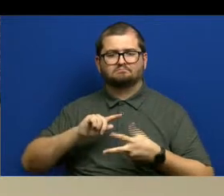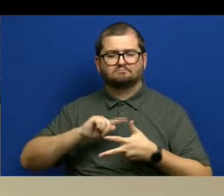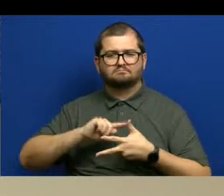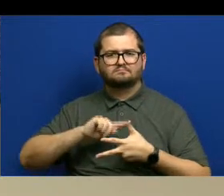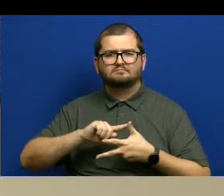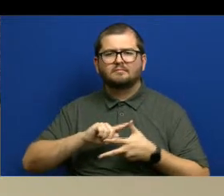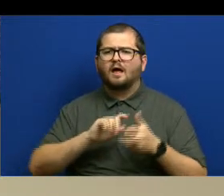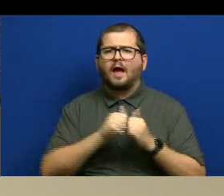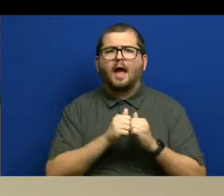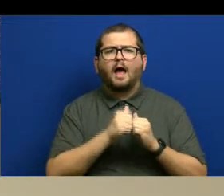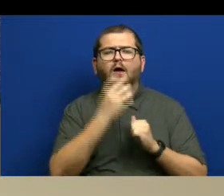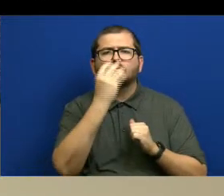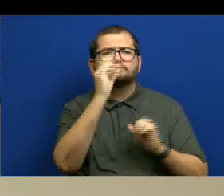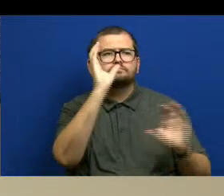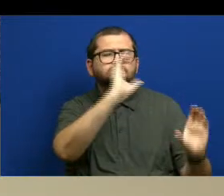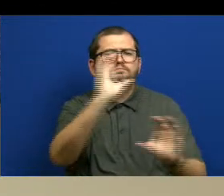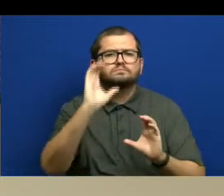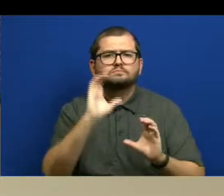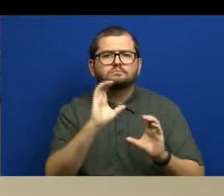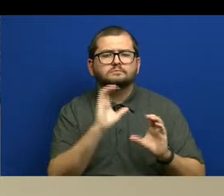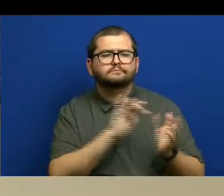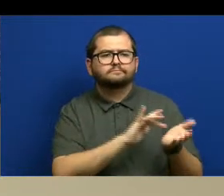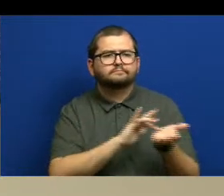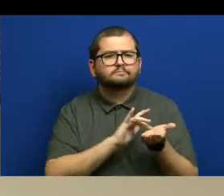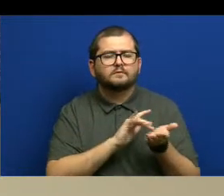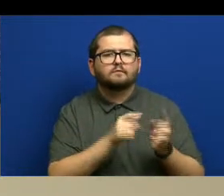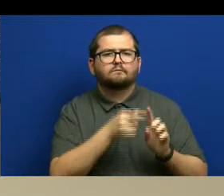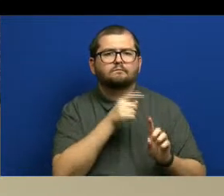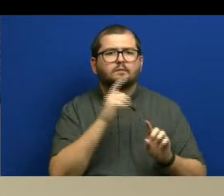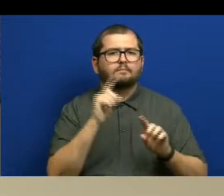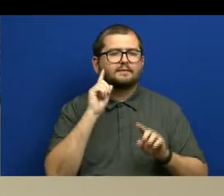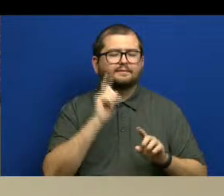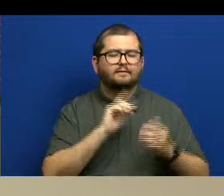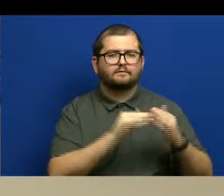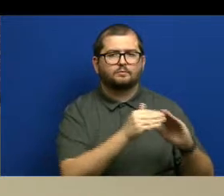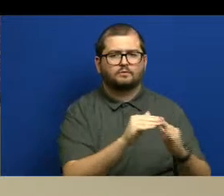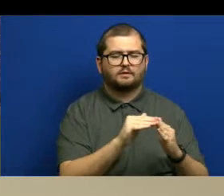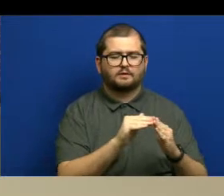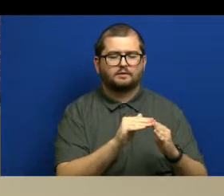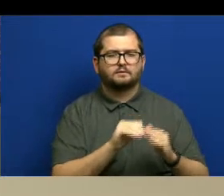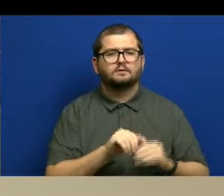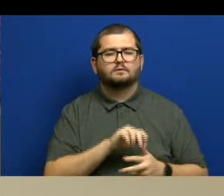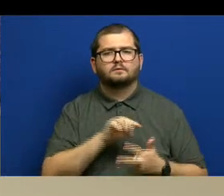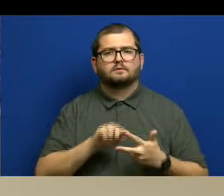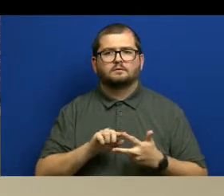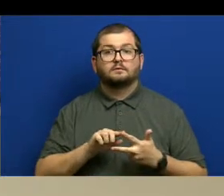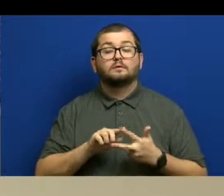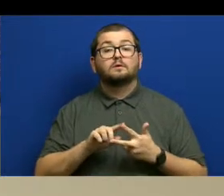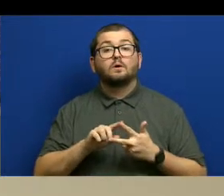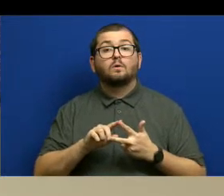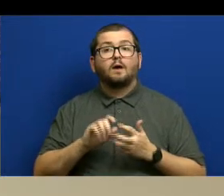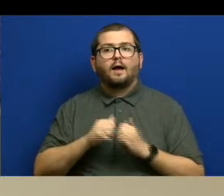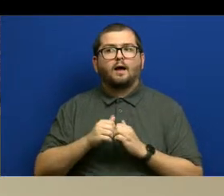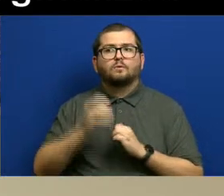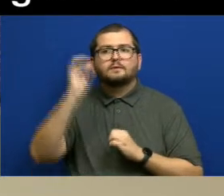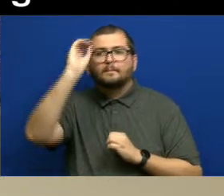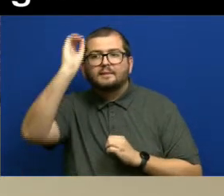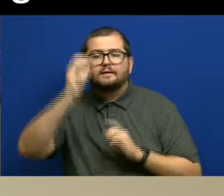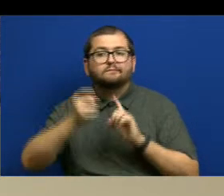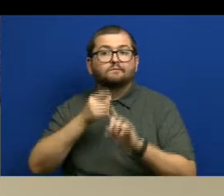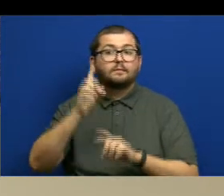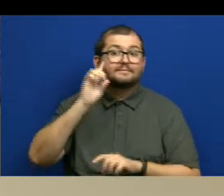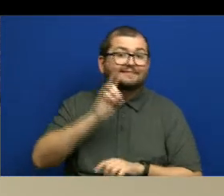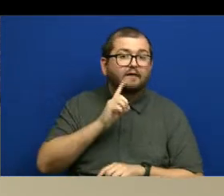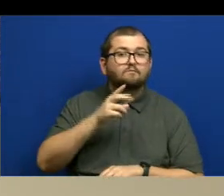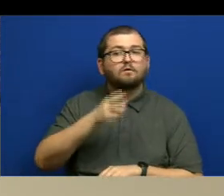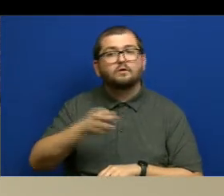were undertaken to engage candidates from the deaf communities and other marginalized groups? Number 2, how is input from stakeholders, including the deaf,